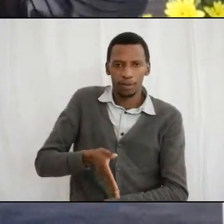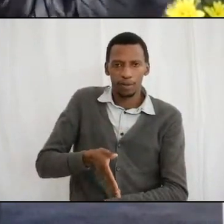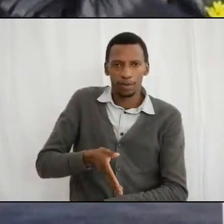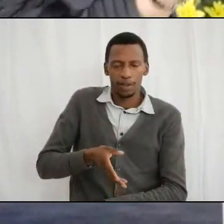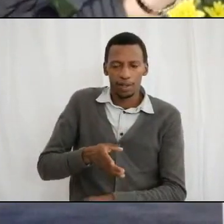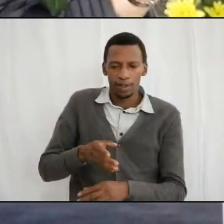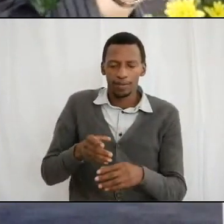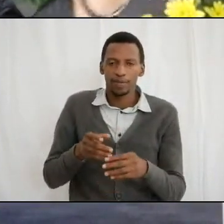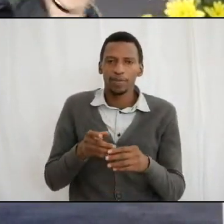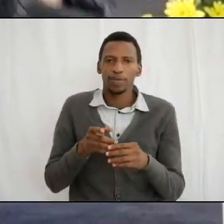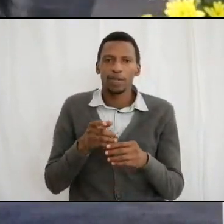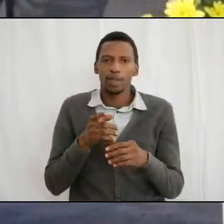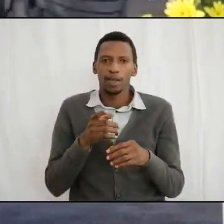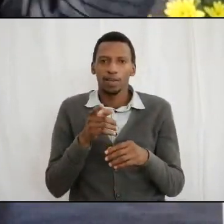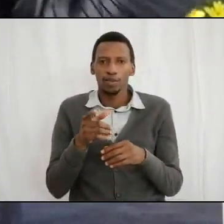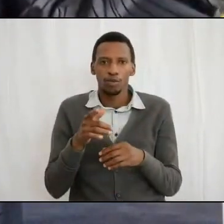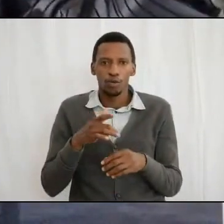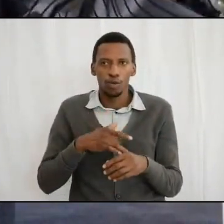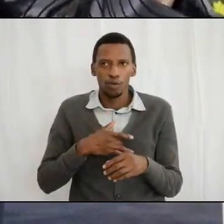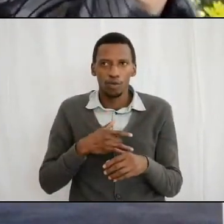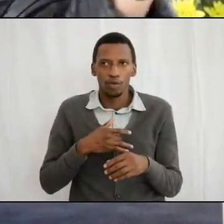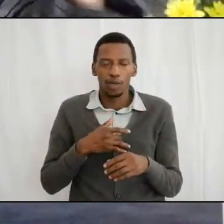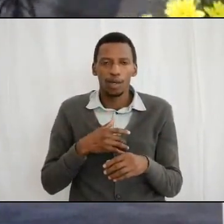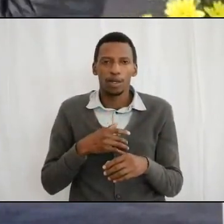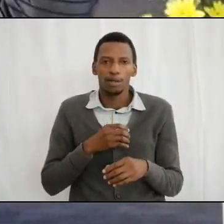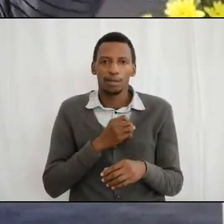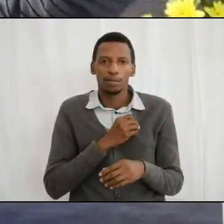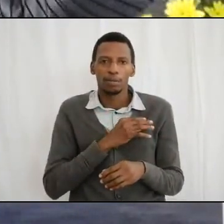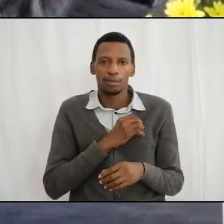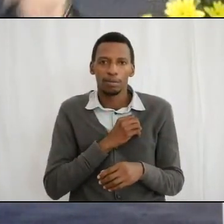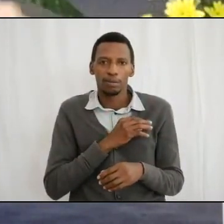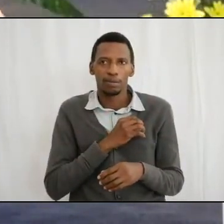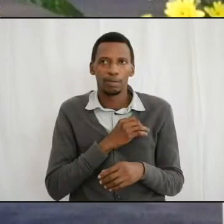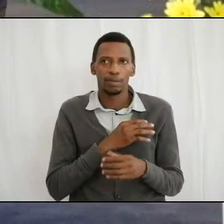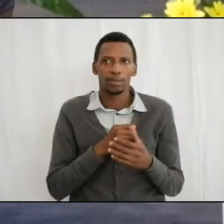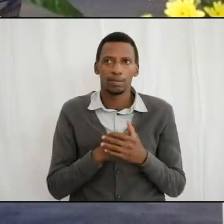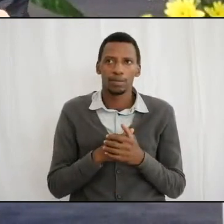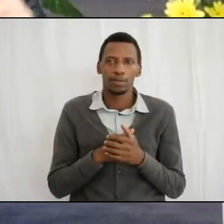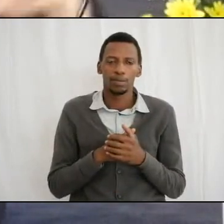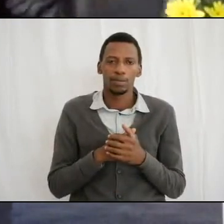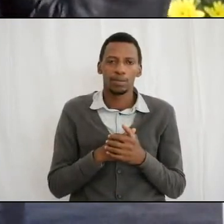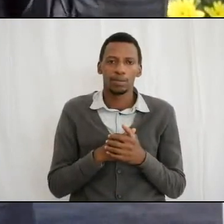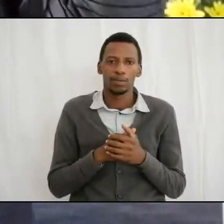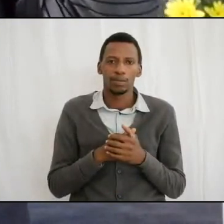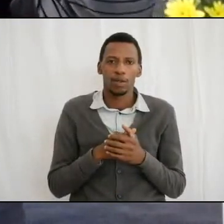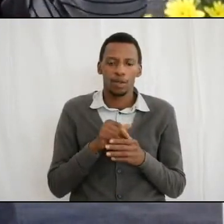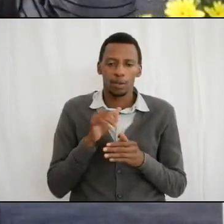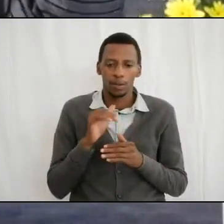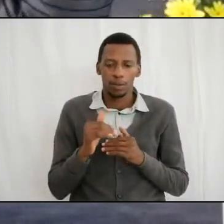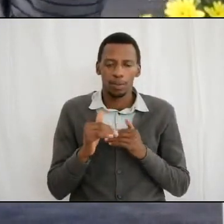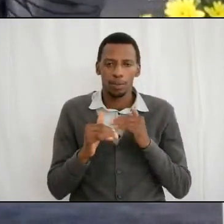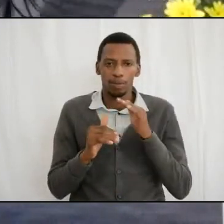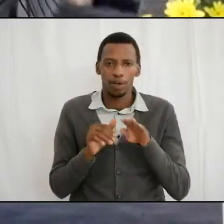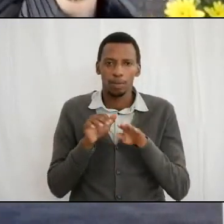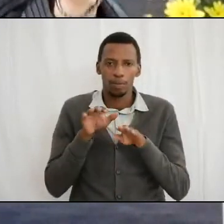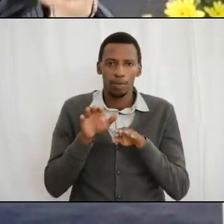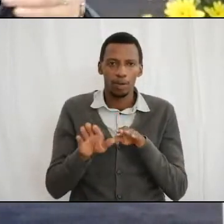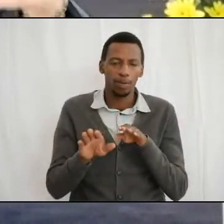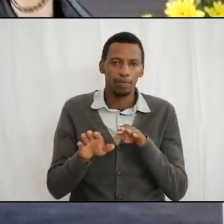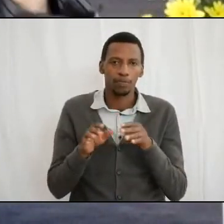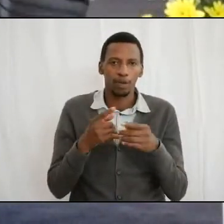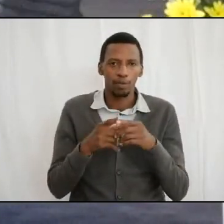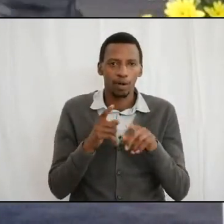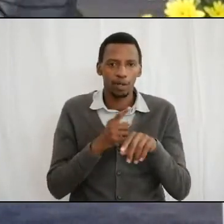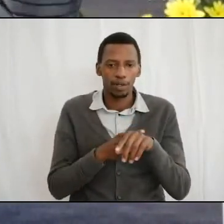at first it's euphoric. You take one step at a time, it is absolutely euphoric. But by